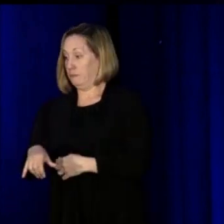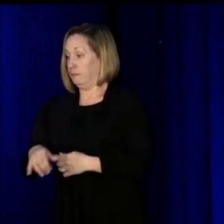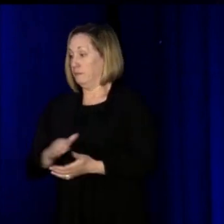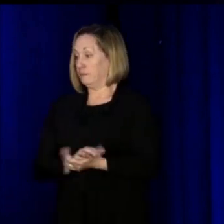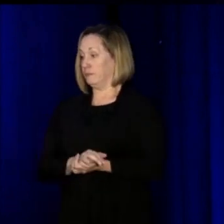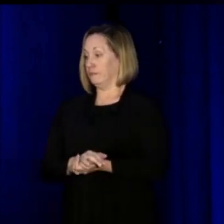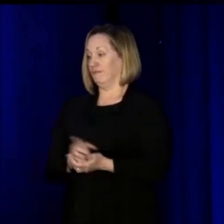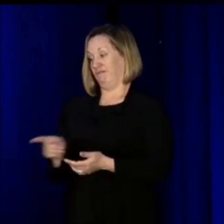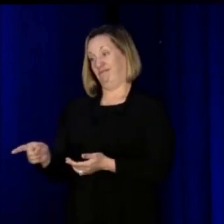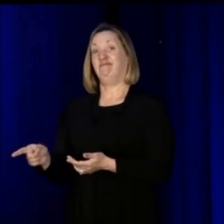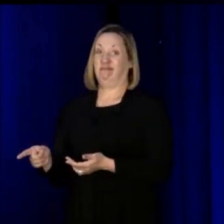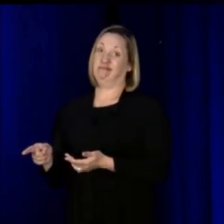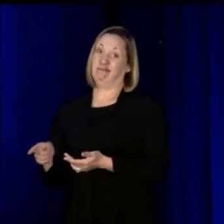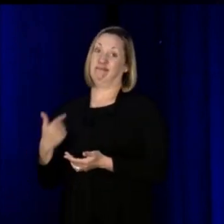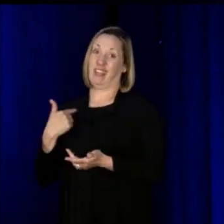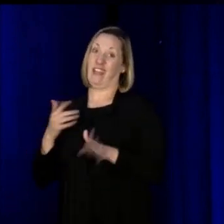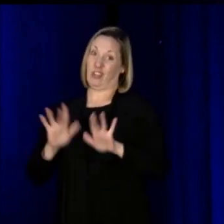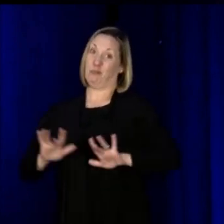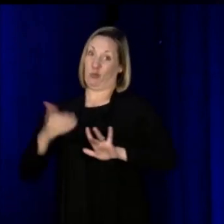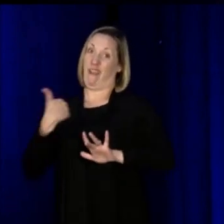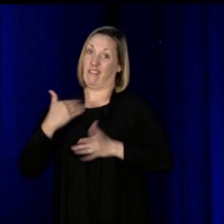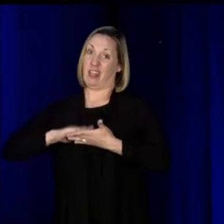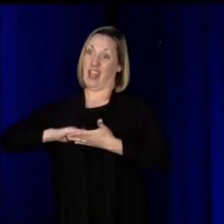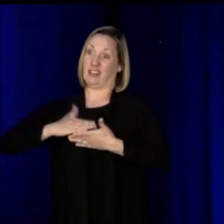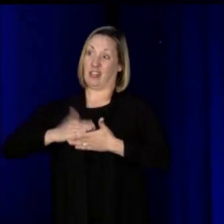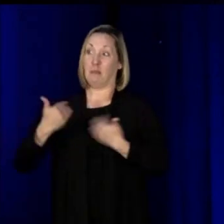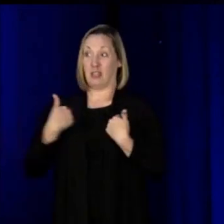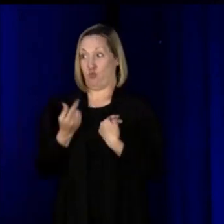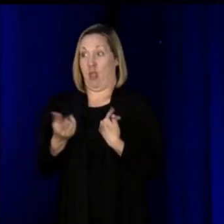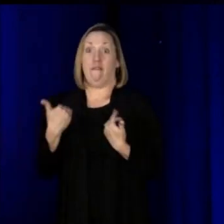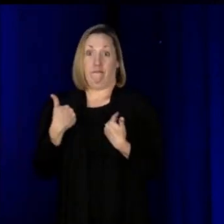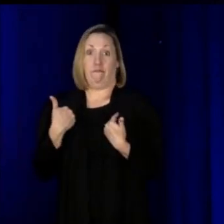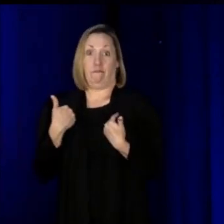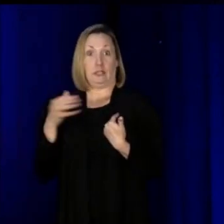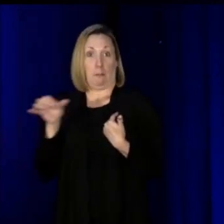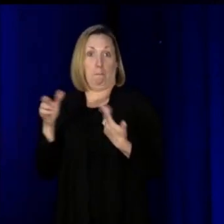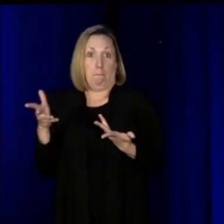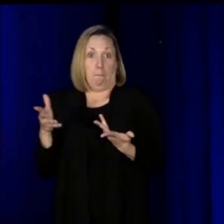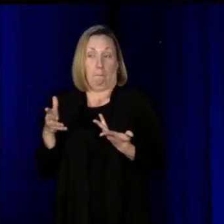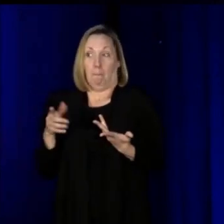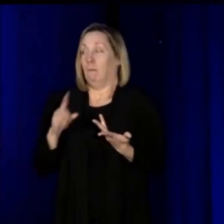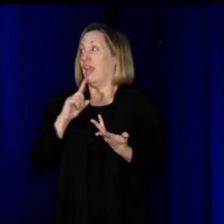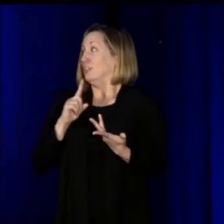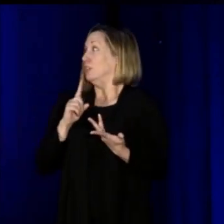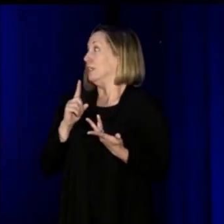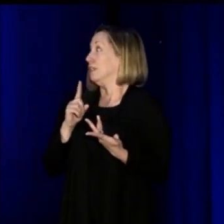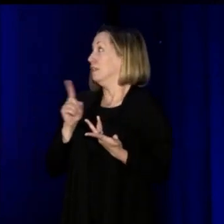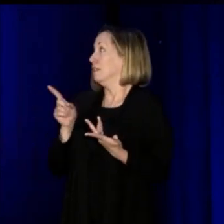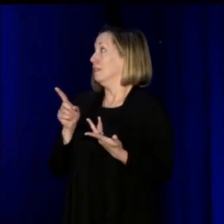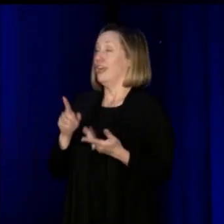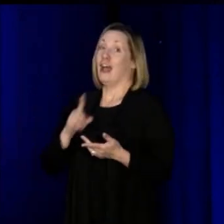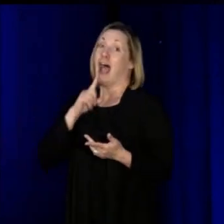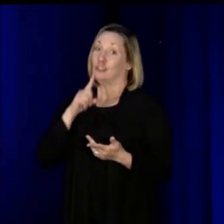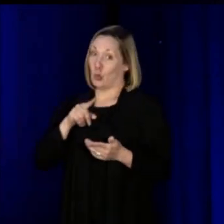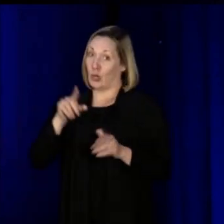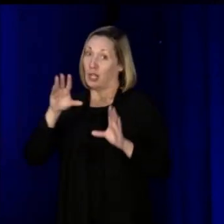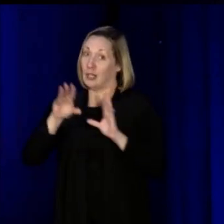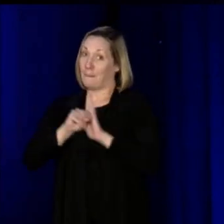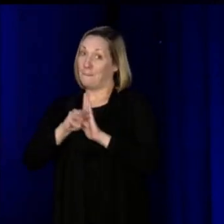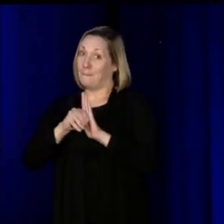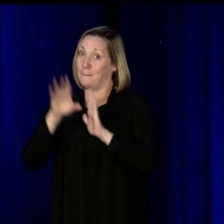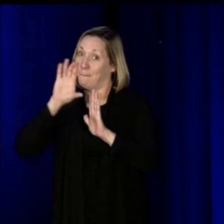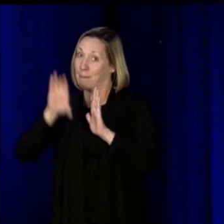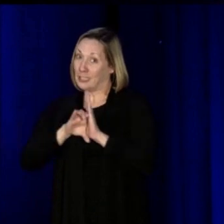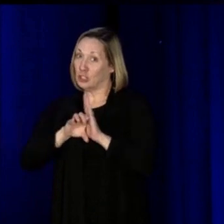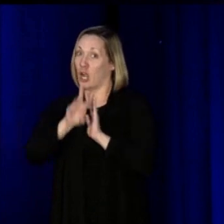They are actual computers, like the laptops that you have right now. Actually, this is a real picture from a web